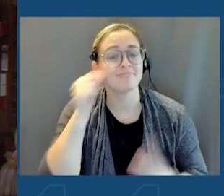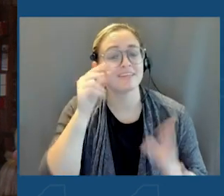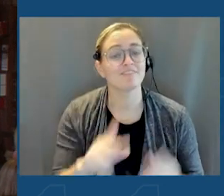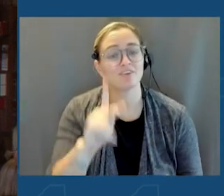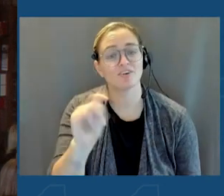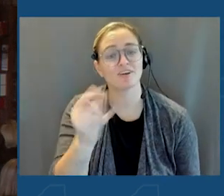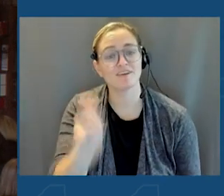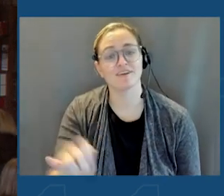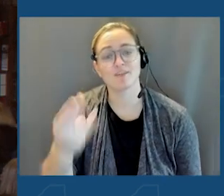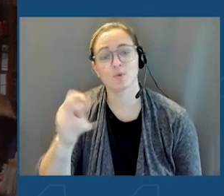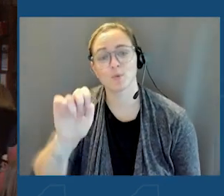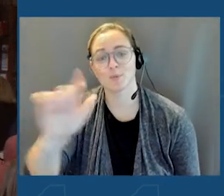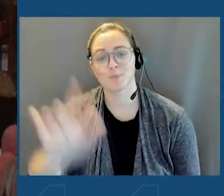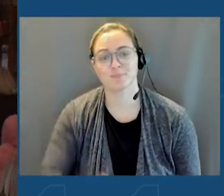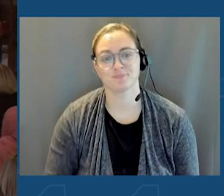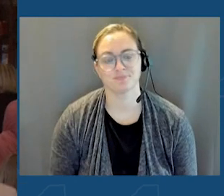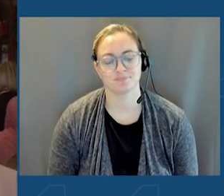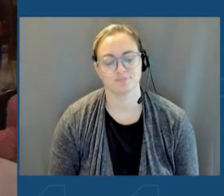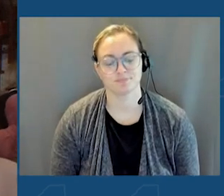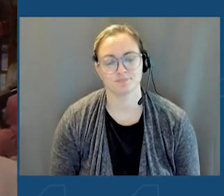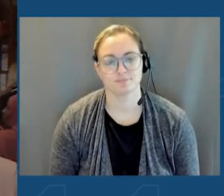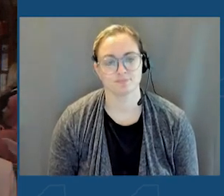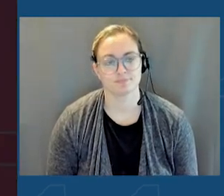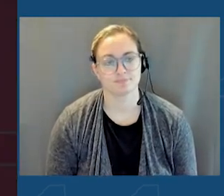Kathy Hochul.